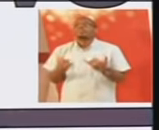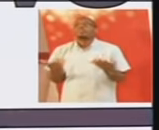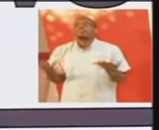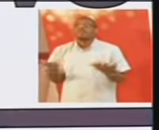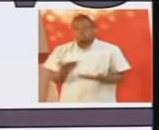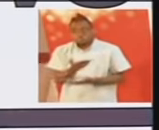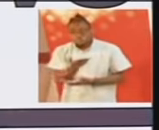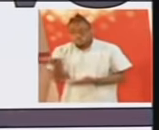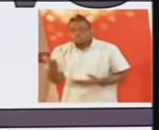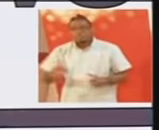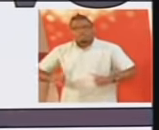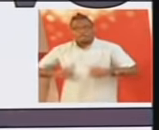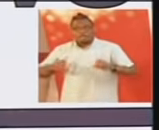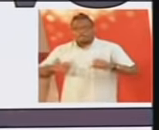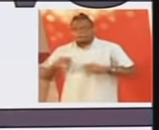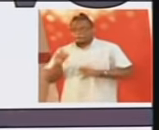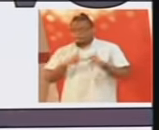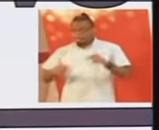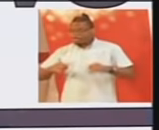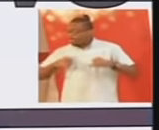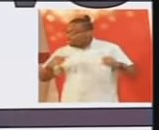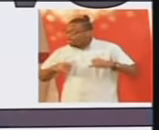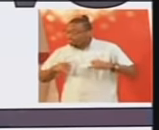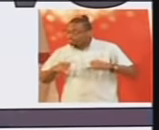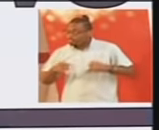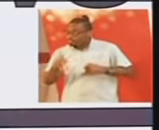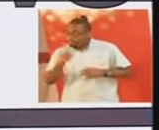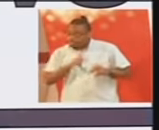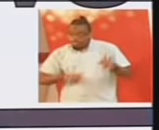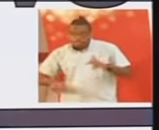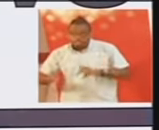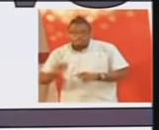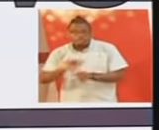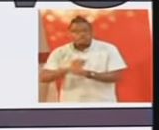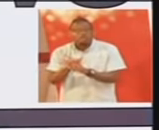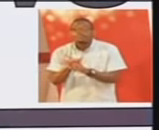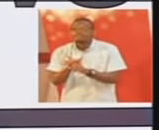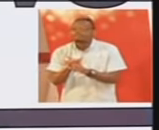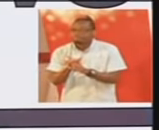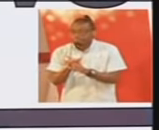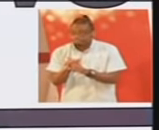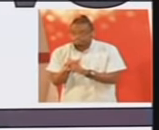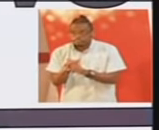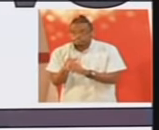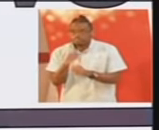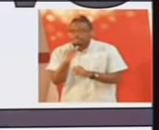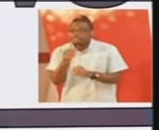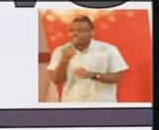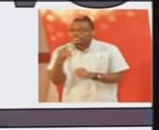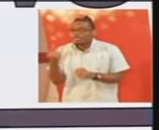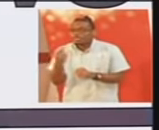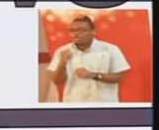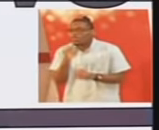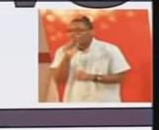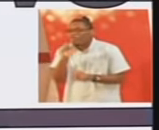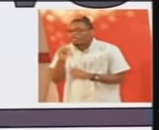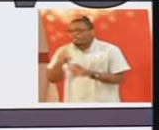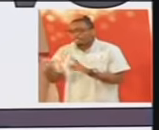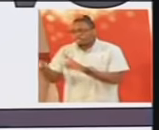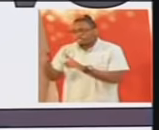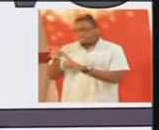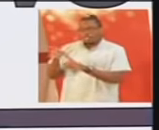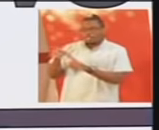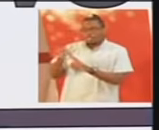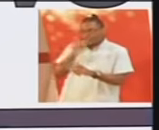youth, this virus does not discriminate. It is not an old people's virus, and while we have been focusing